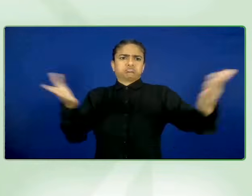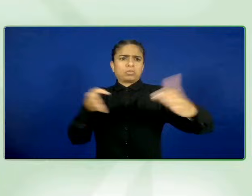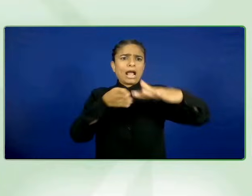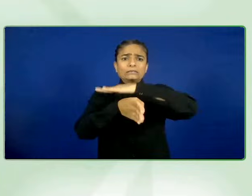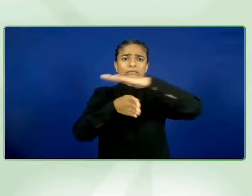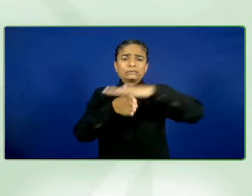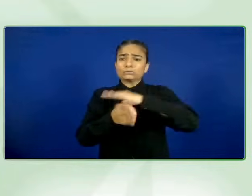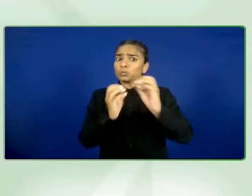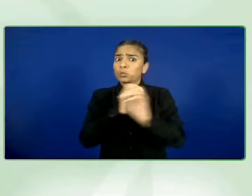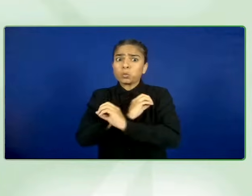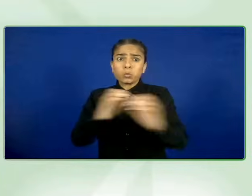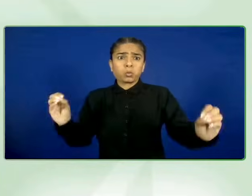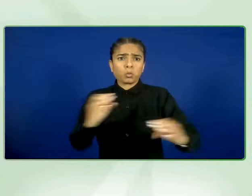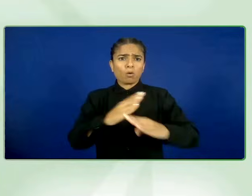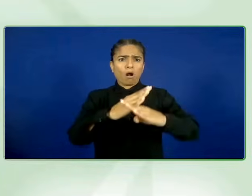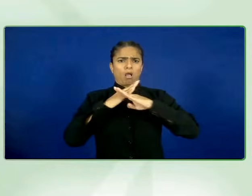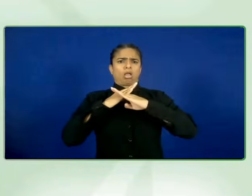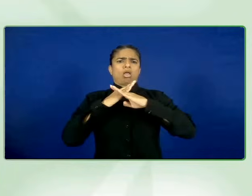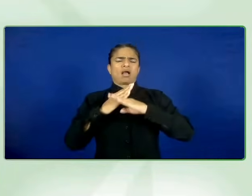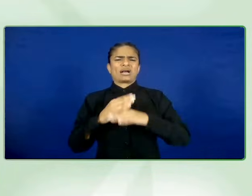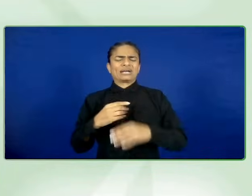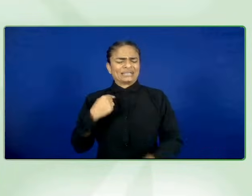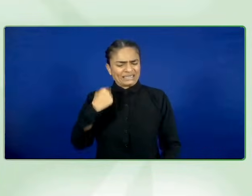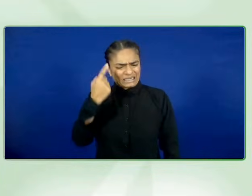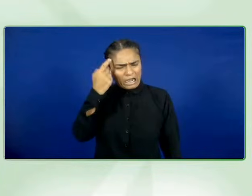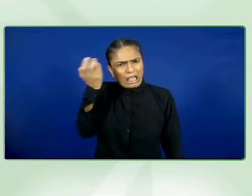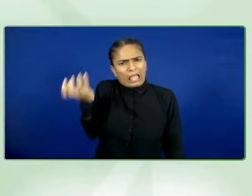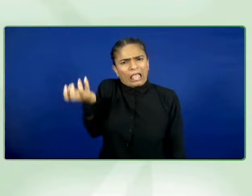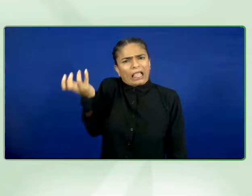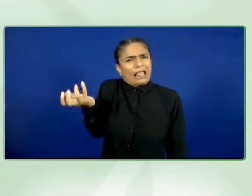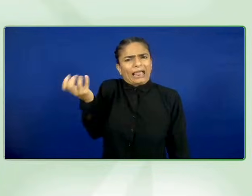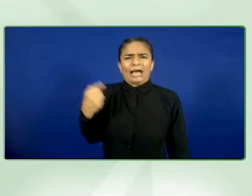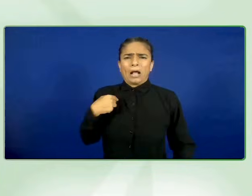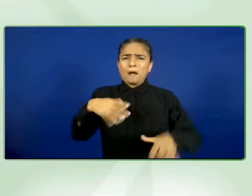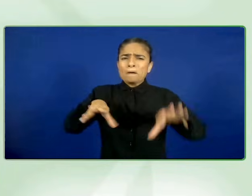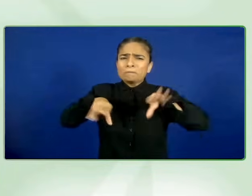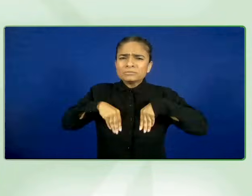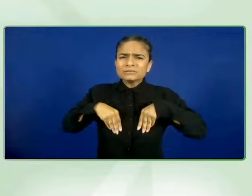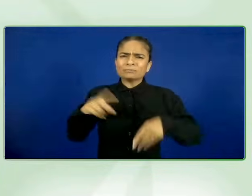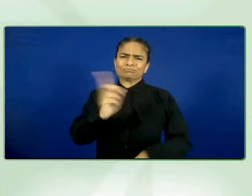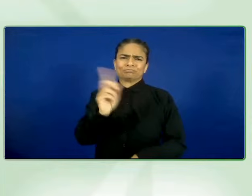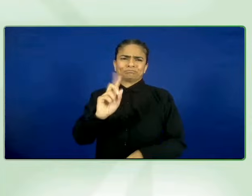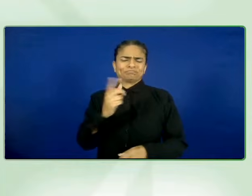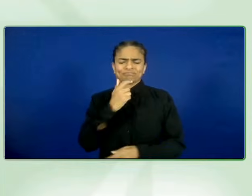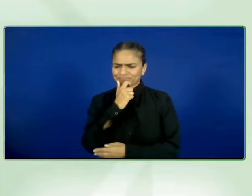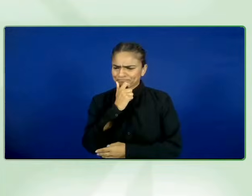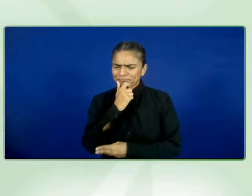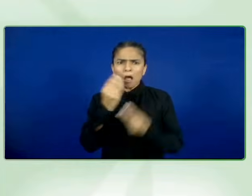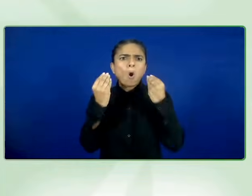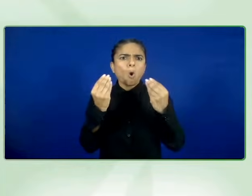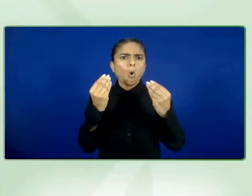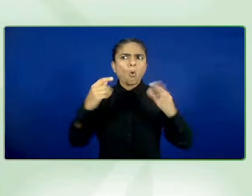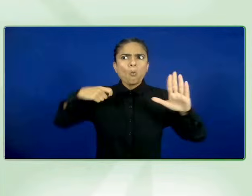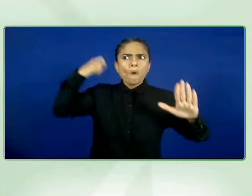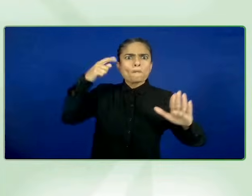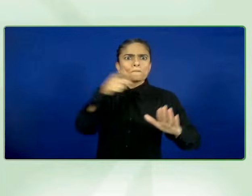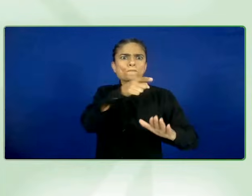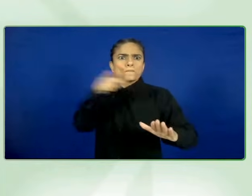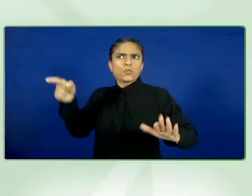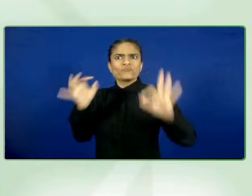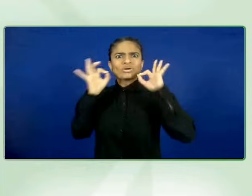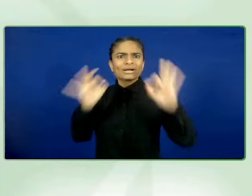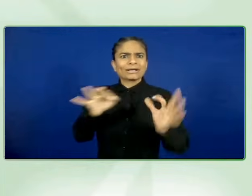me, that how do we make this library accessible, and how do I go about, because it's a huge, huge